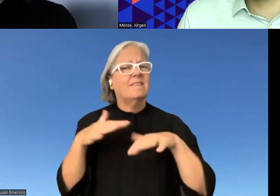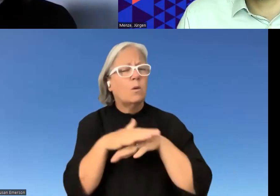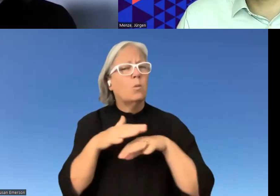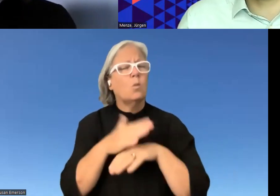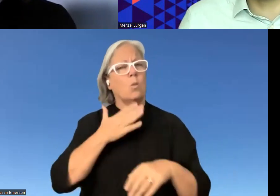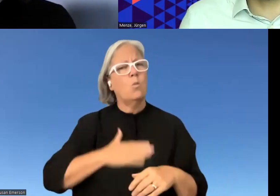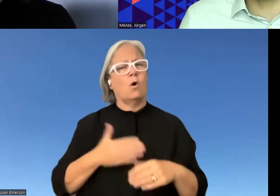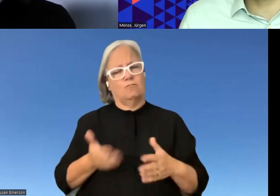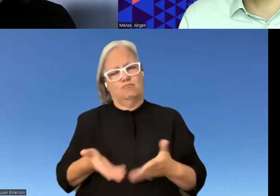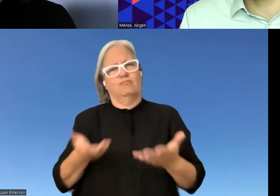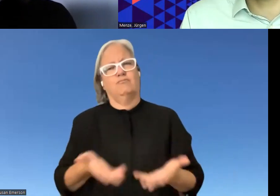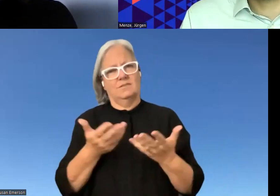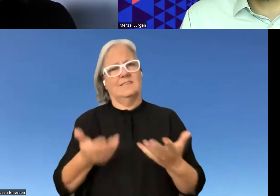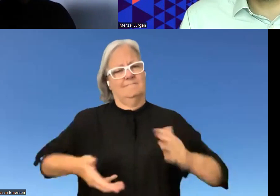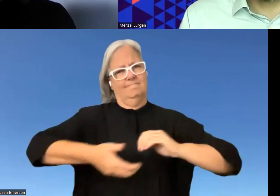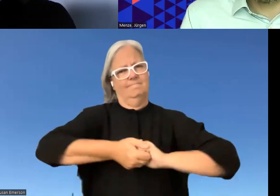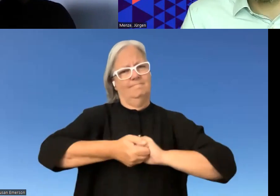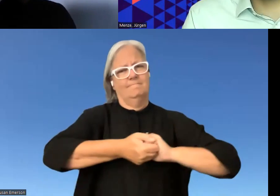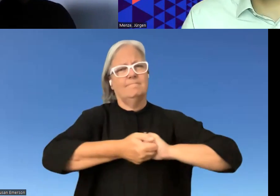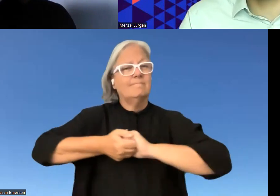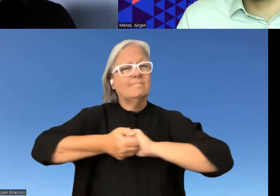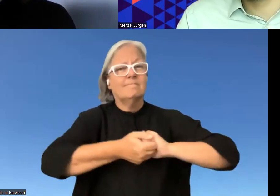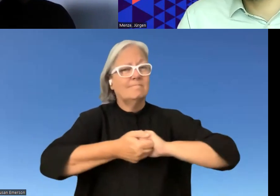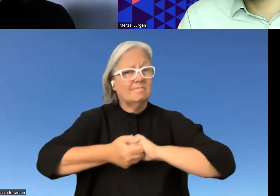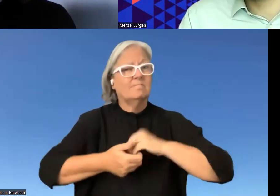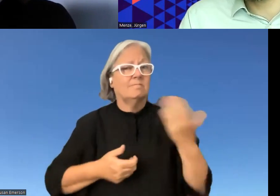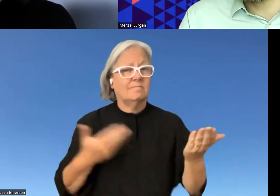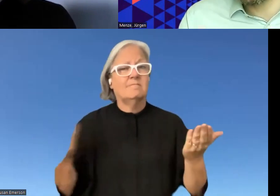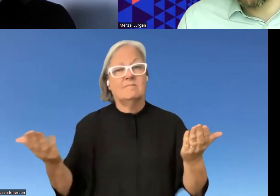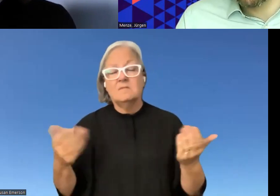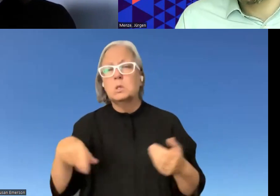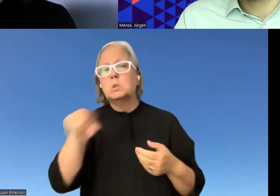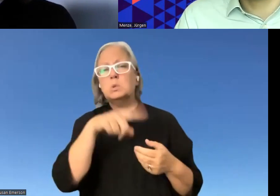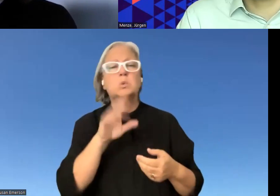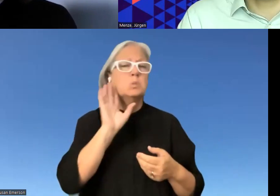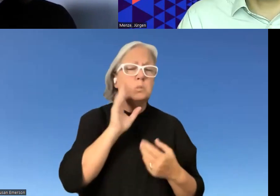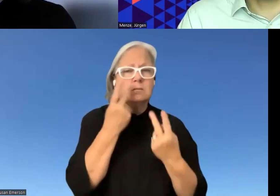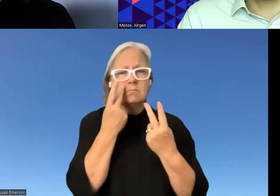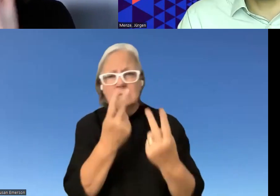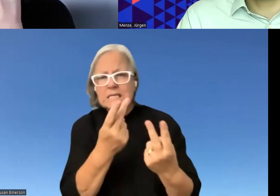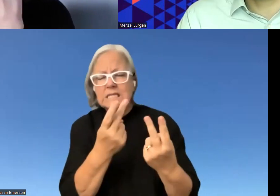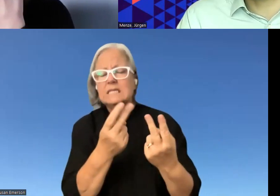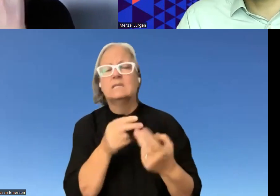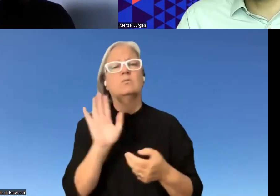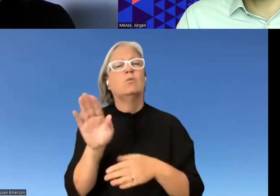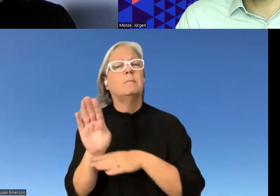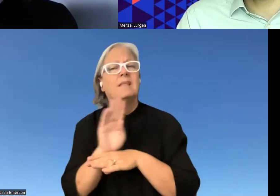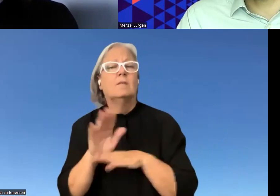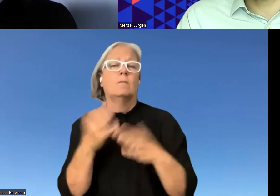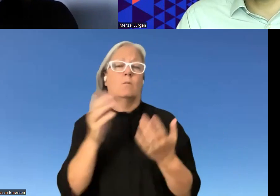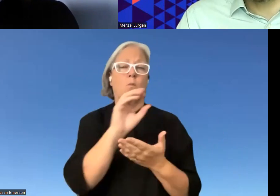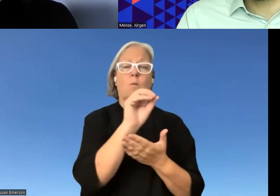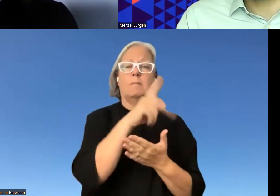course, also. So those who are listening in, either from the business community or from the OPD, disability